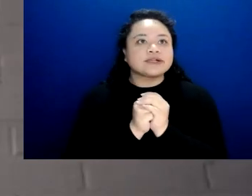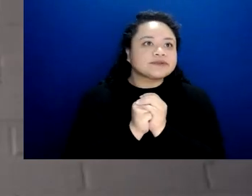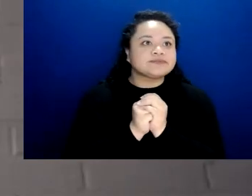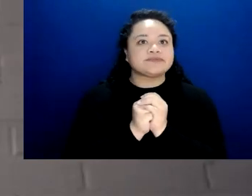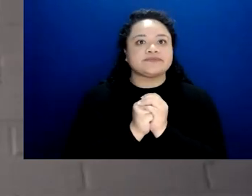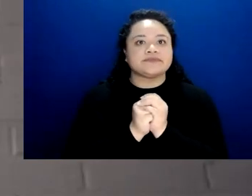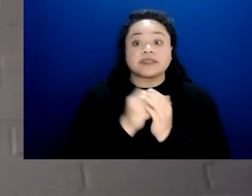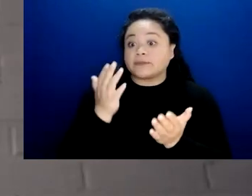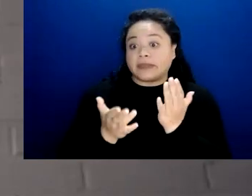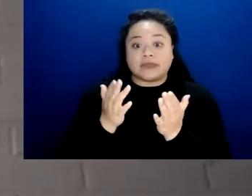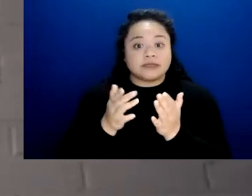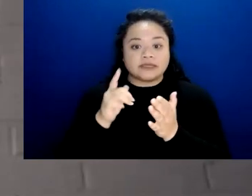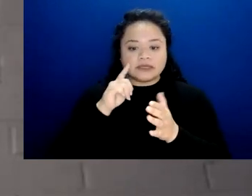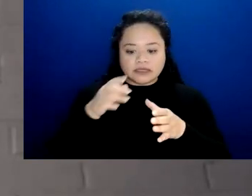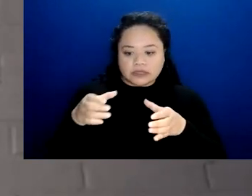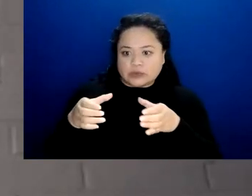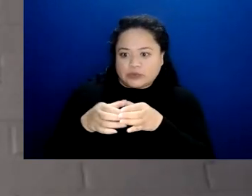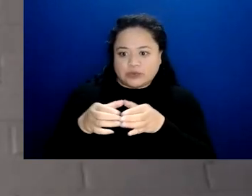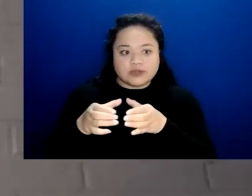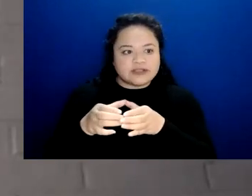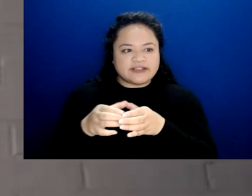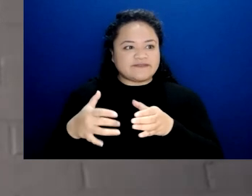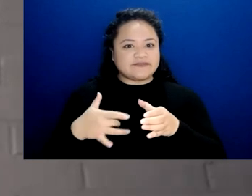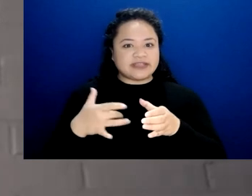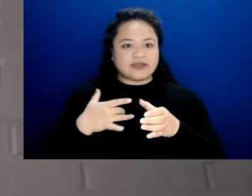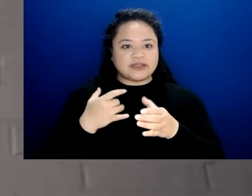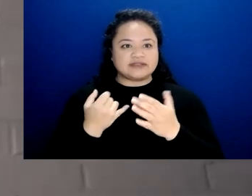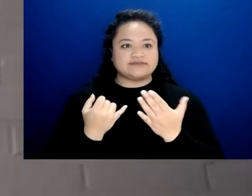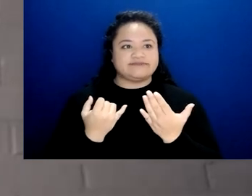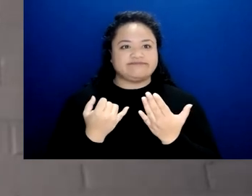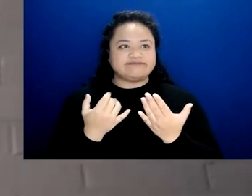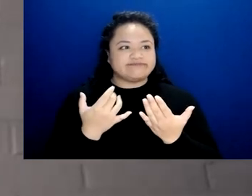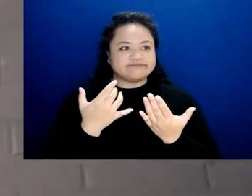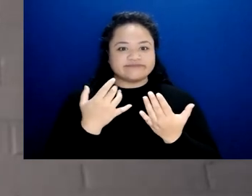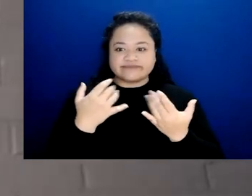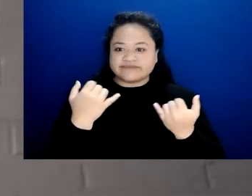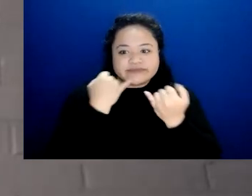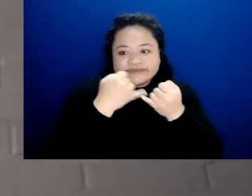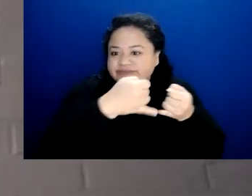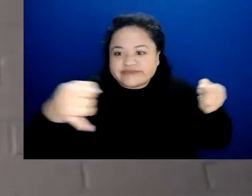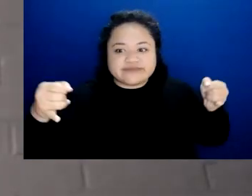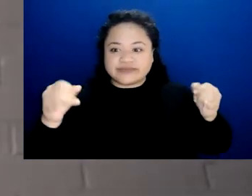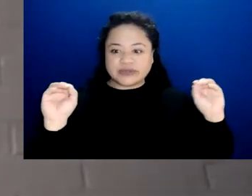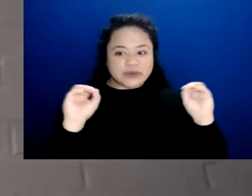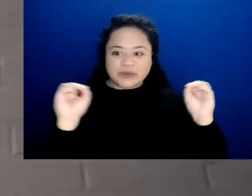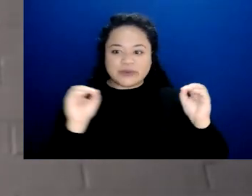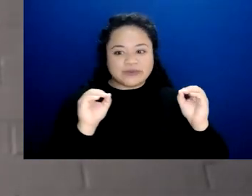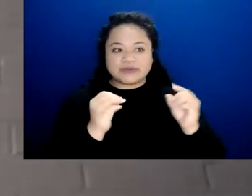it could look like a small group of people just feeling left alone. Oftentimes what it looks like is